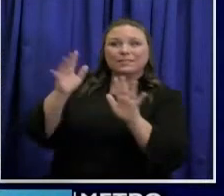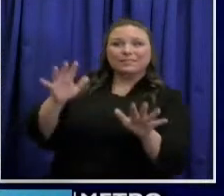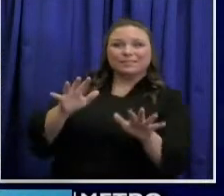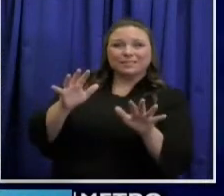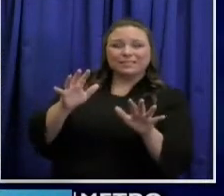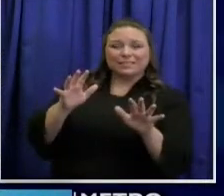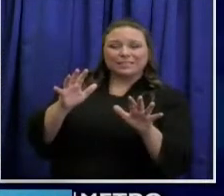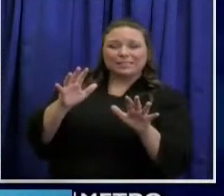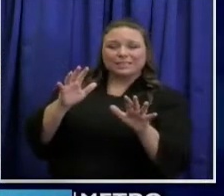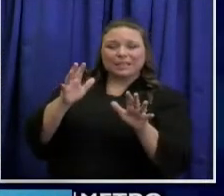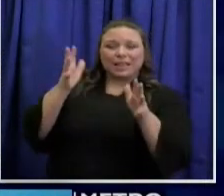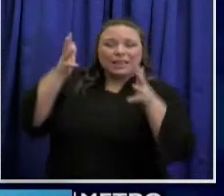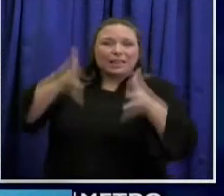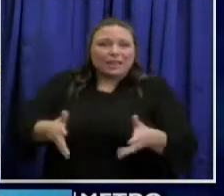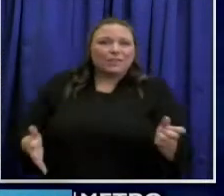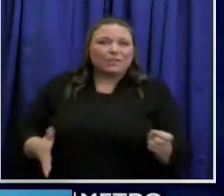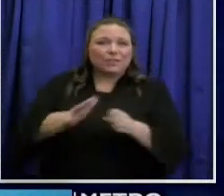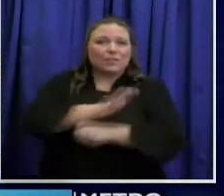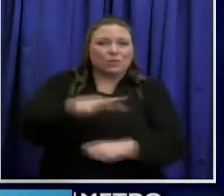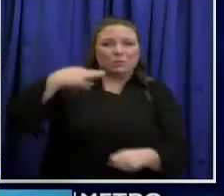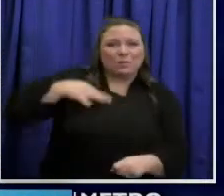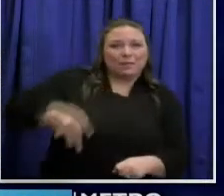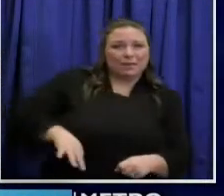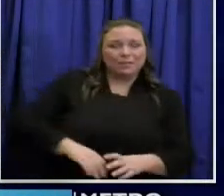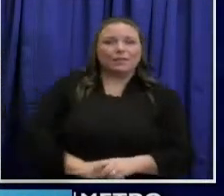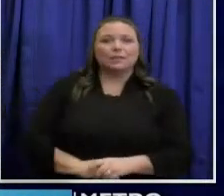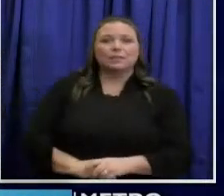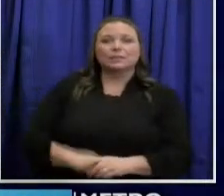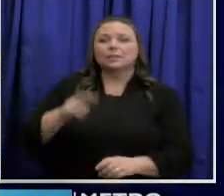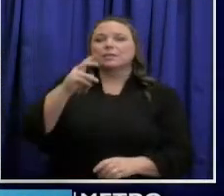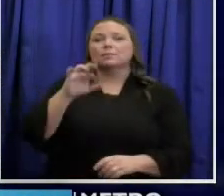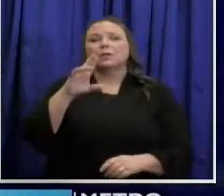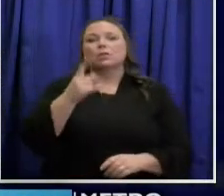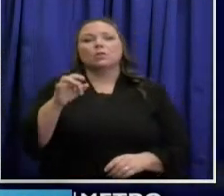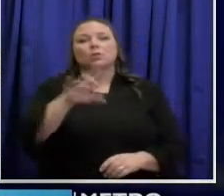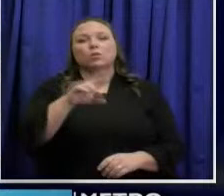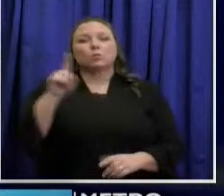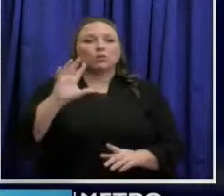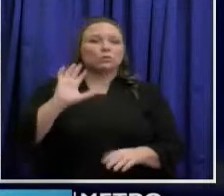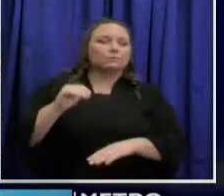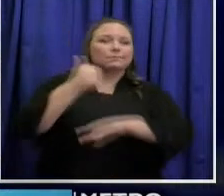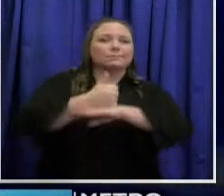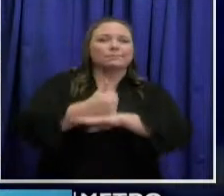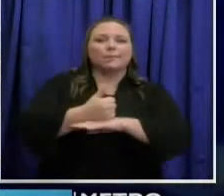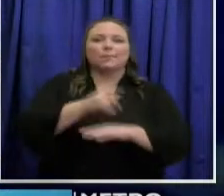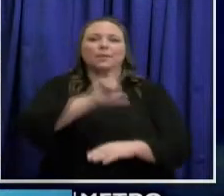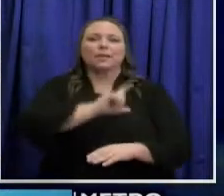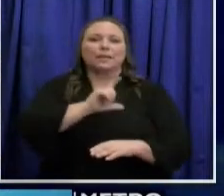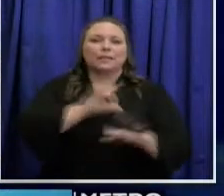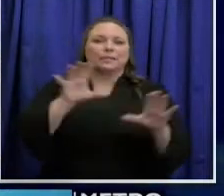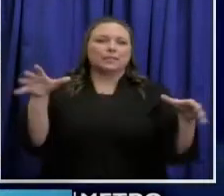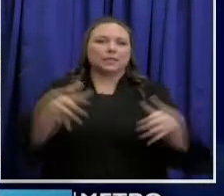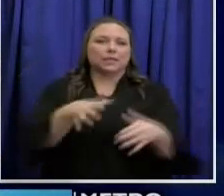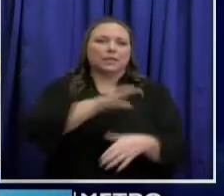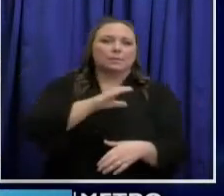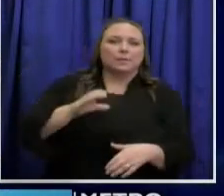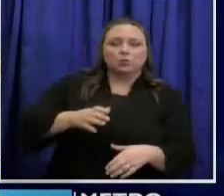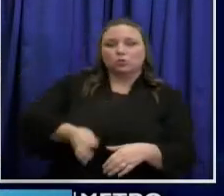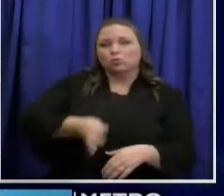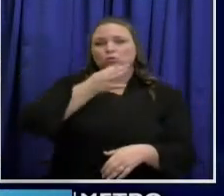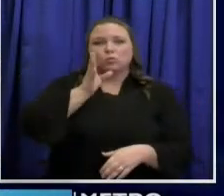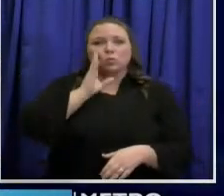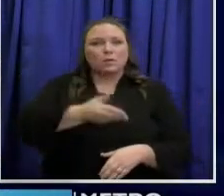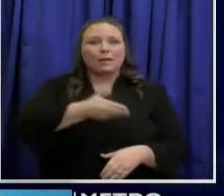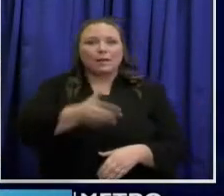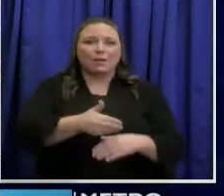full benefits. Mayor Cooper, as one who has put together a policing commission and who is about to hire our next chief, can you